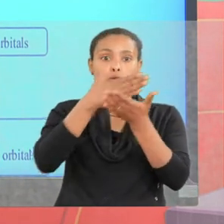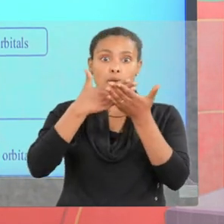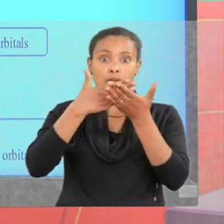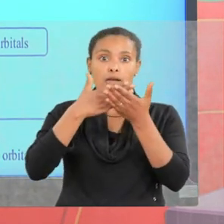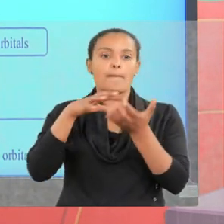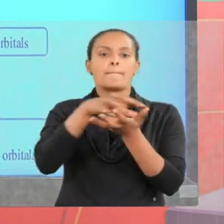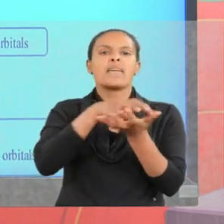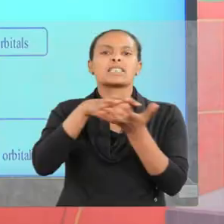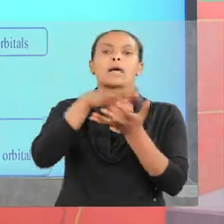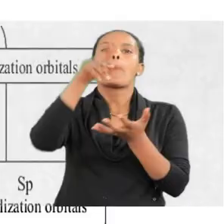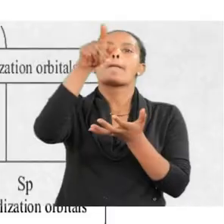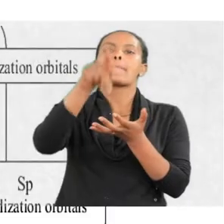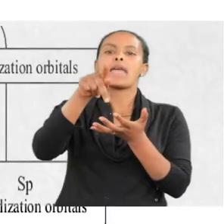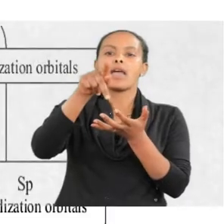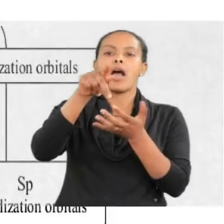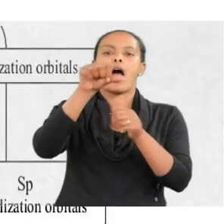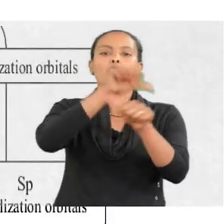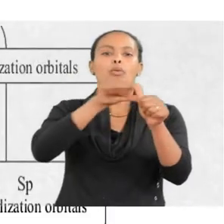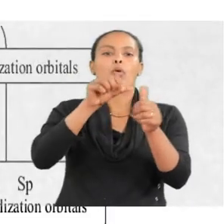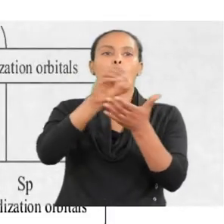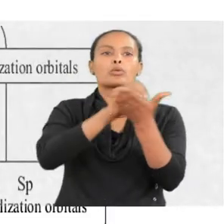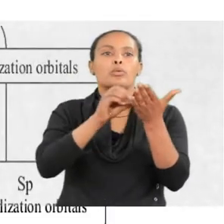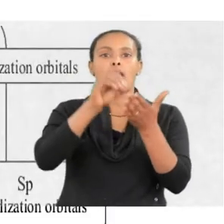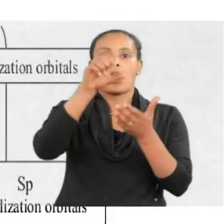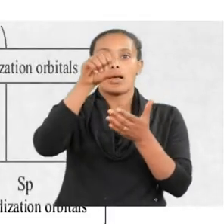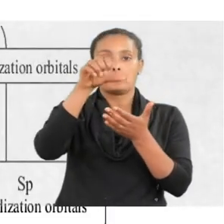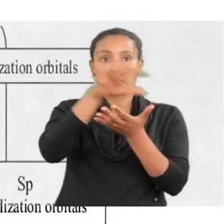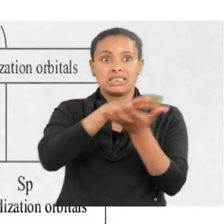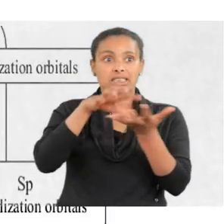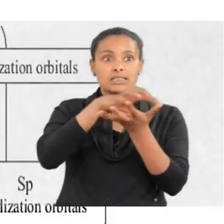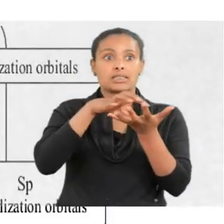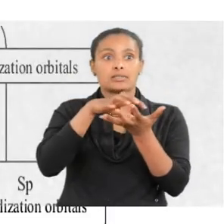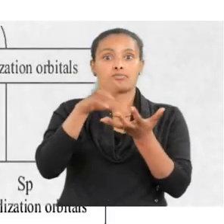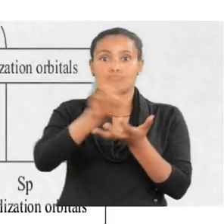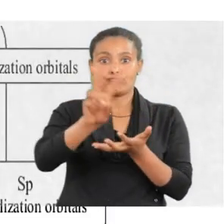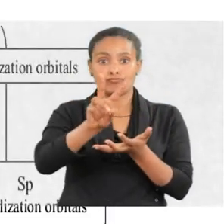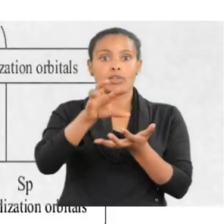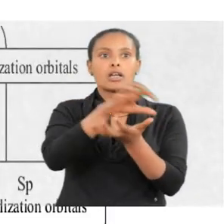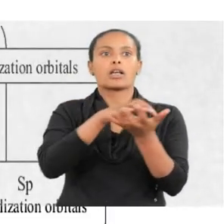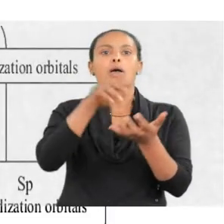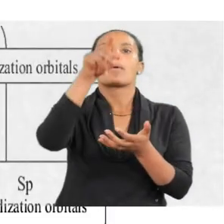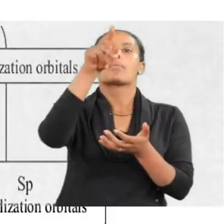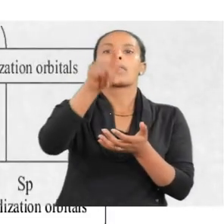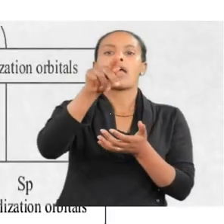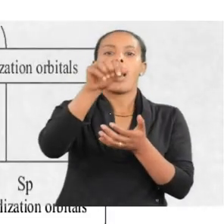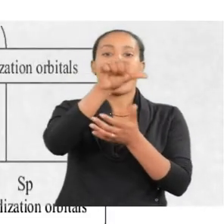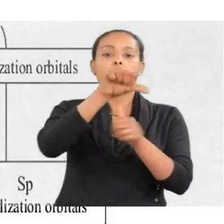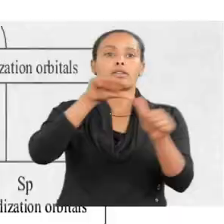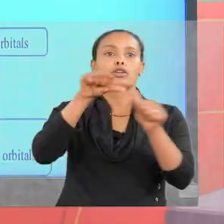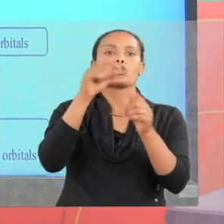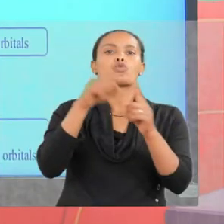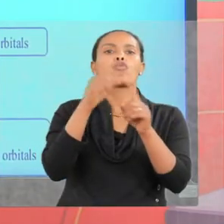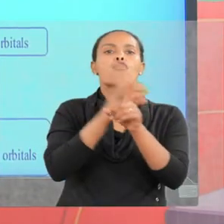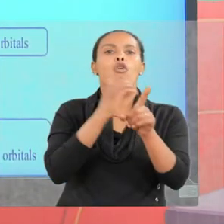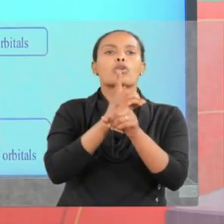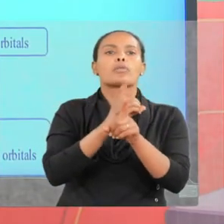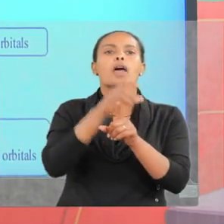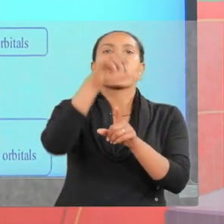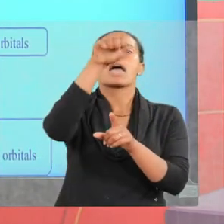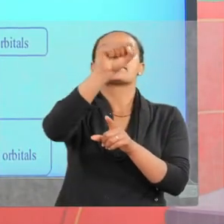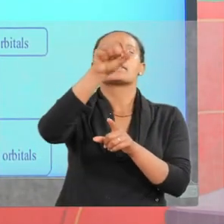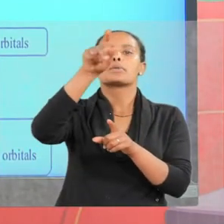mixed with p atomic orbital. S atomic orbital is mixed with p atomic orbital to form